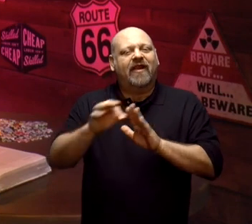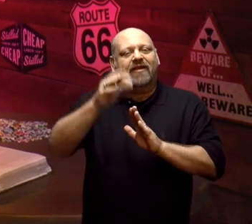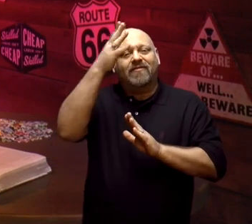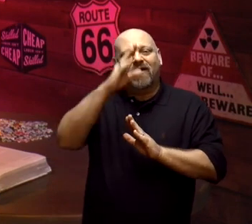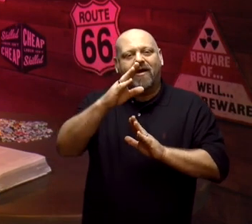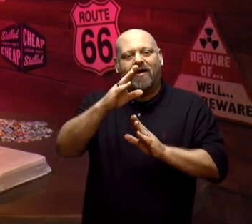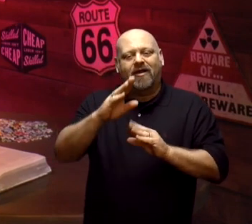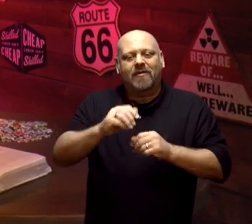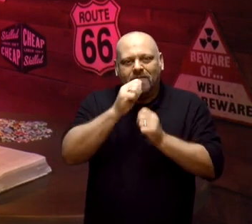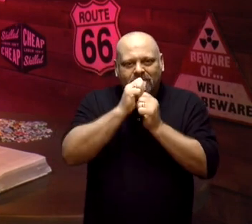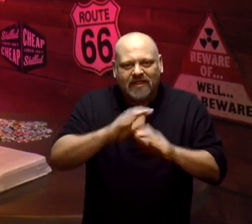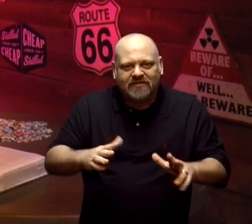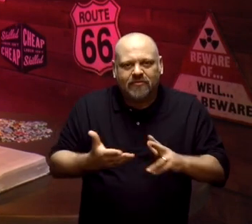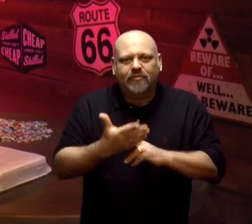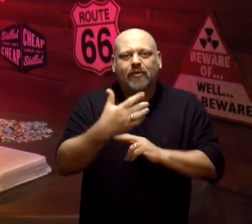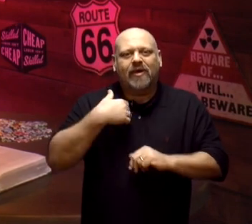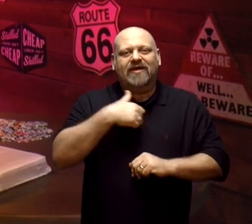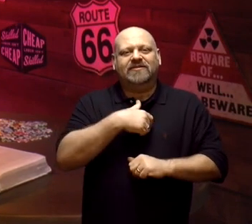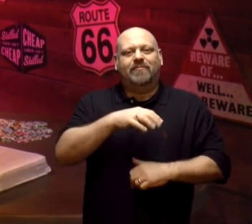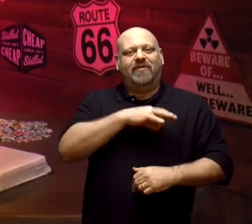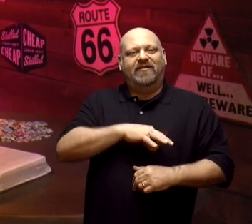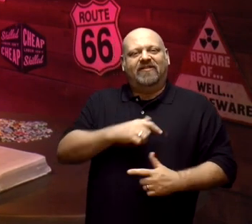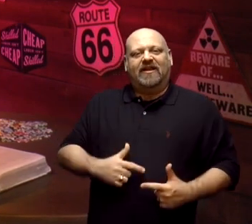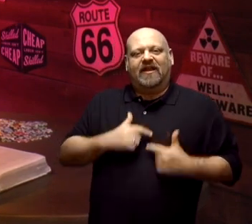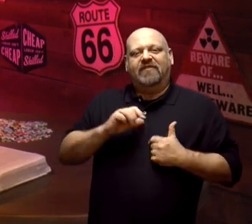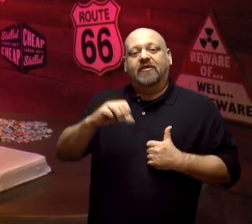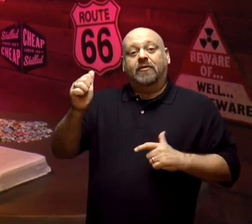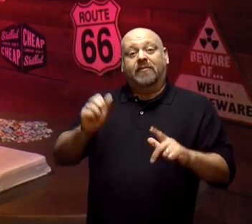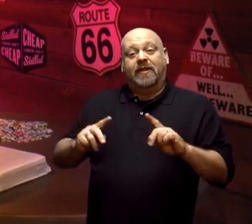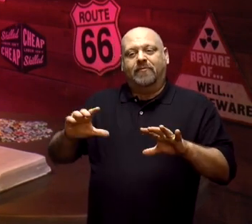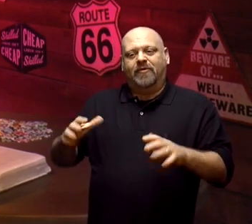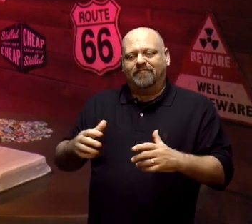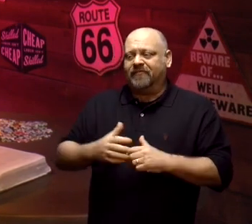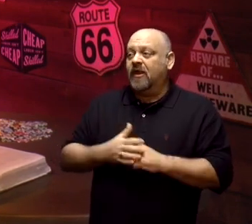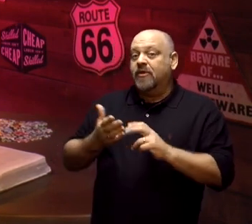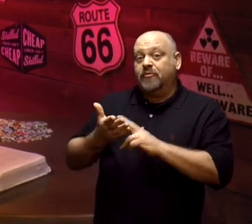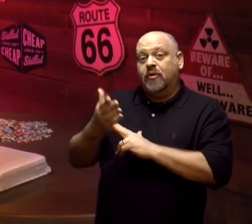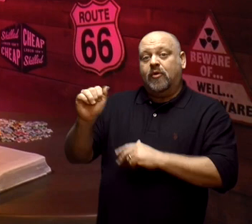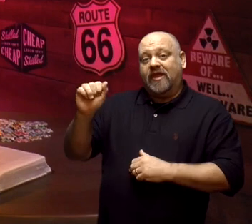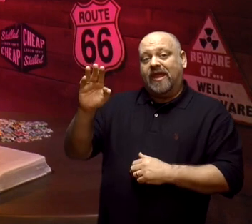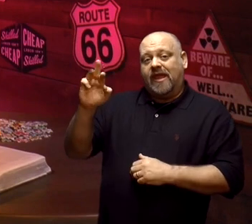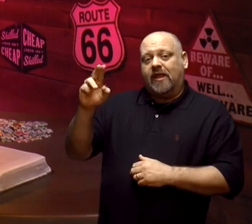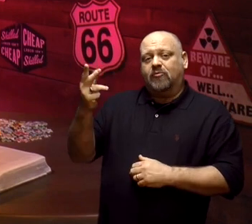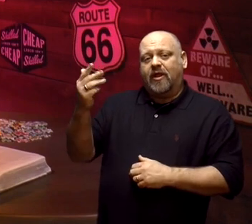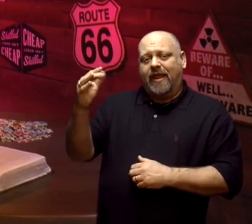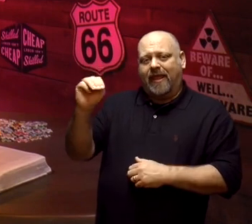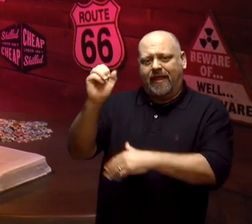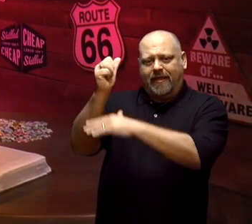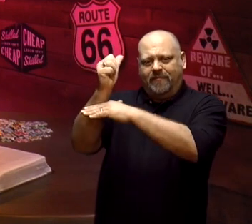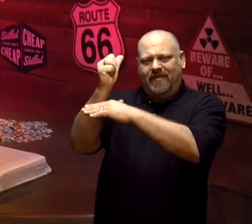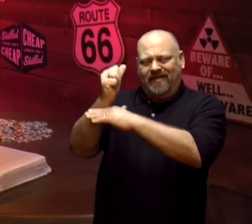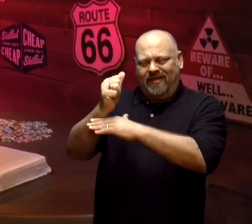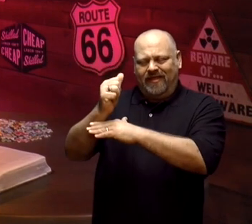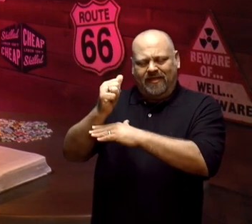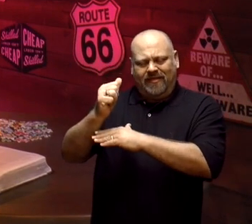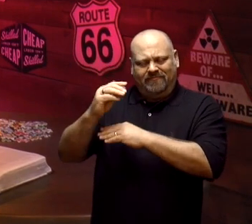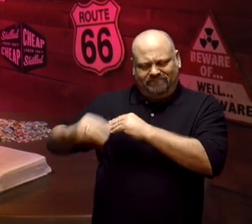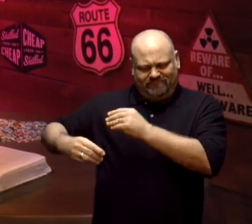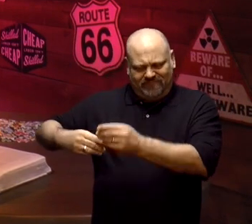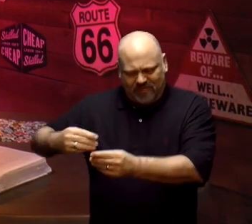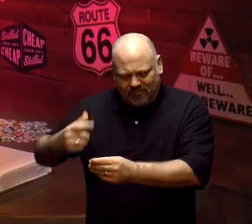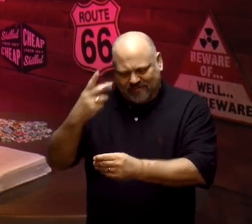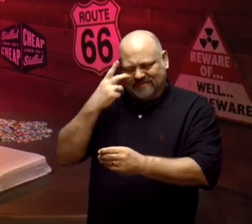to benefit the lives of others. Through the lineage of Abraham, we see a pattern of extending blessings from generation